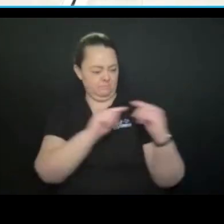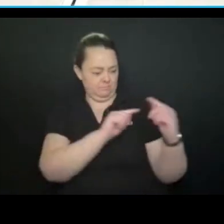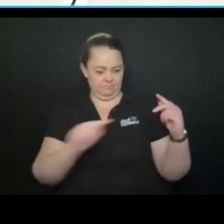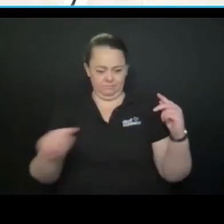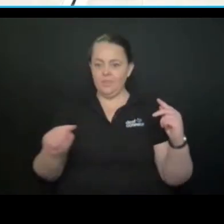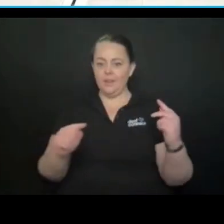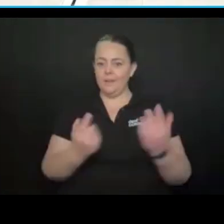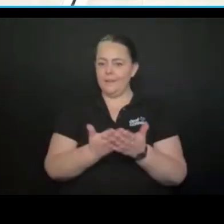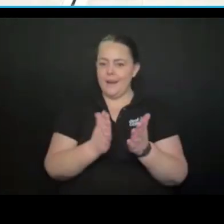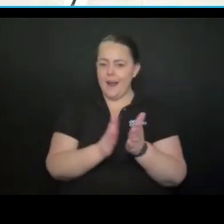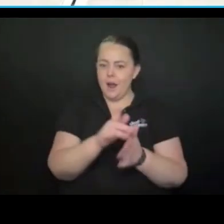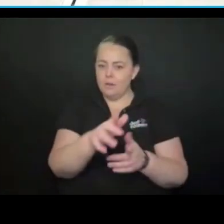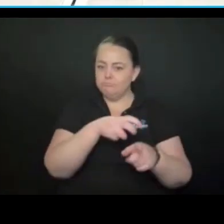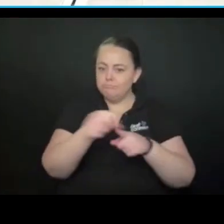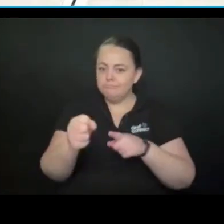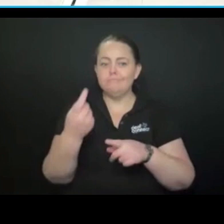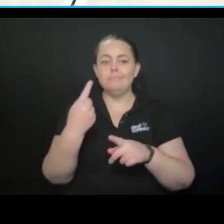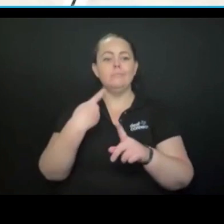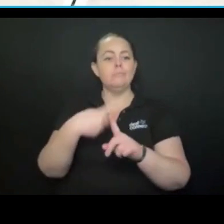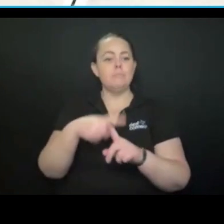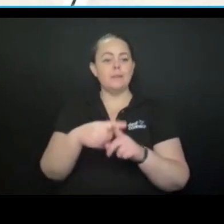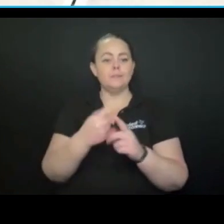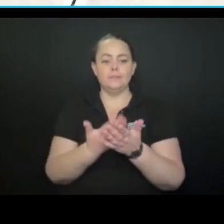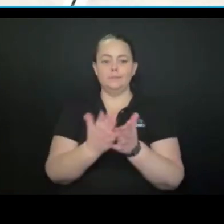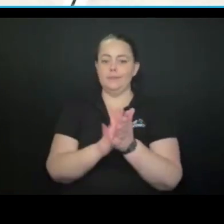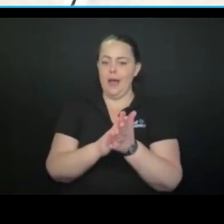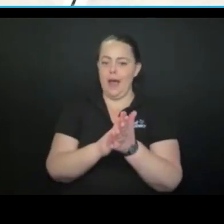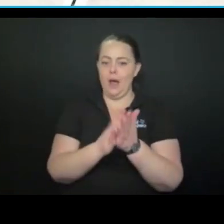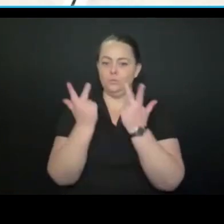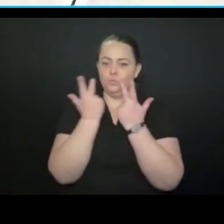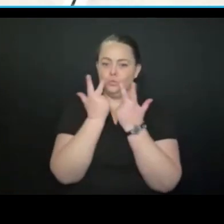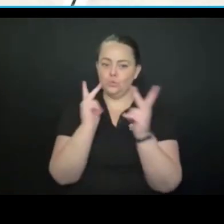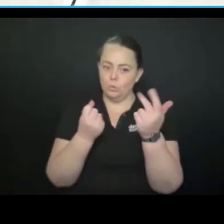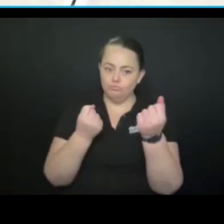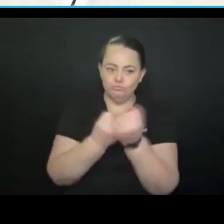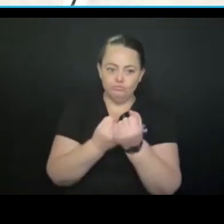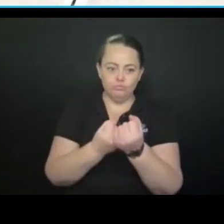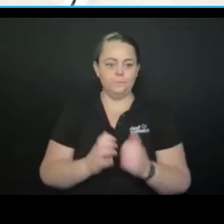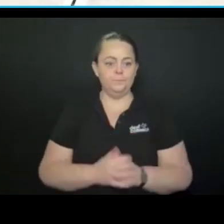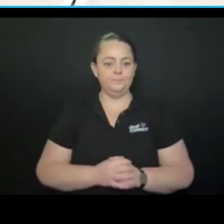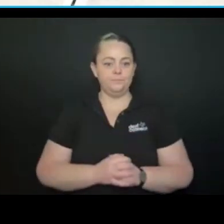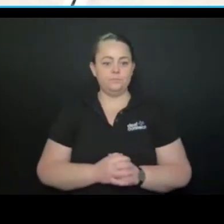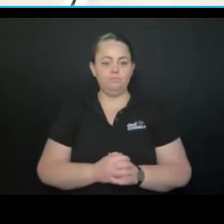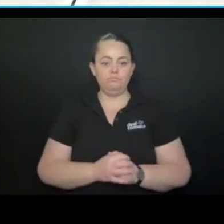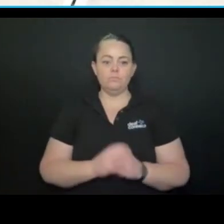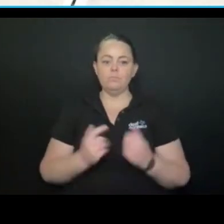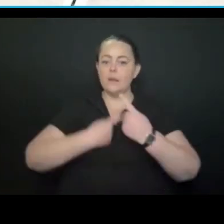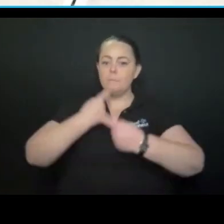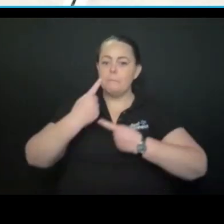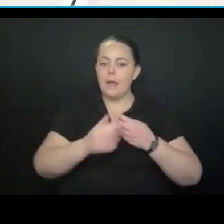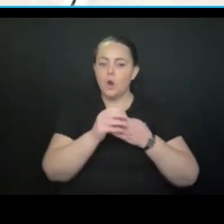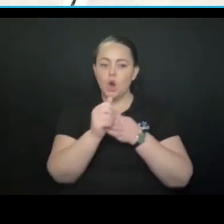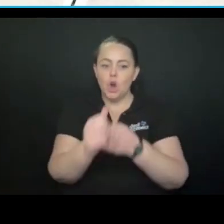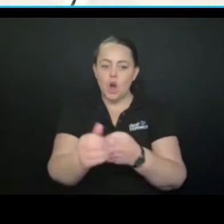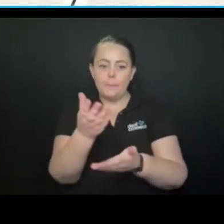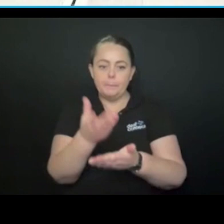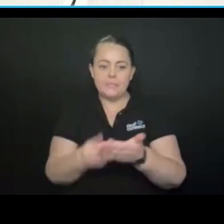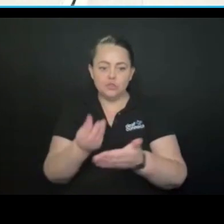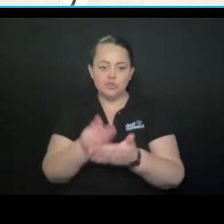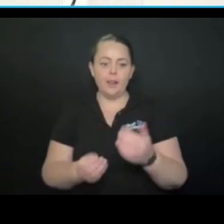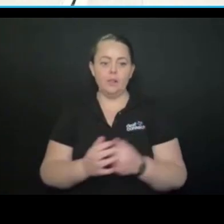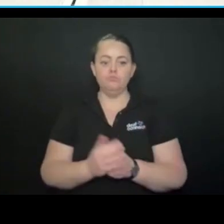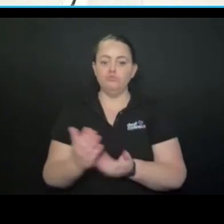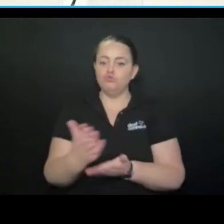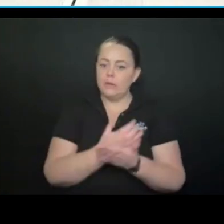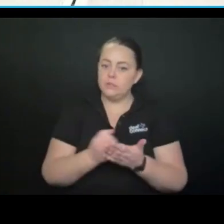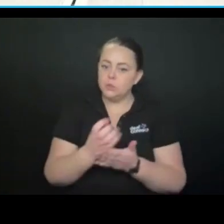and resources, what the next steps will be. We'll do a little bit of myth busting with you, and we'll also have some time for questions